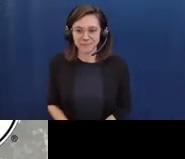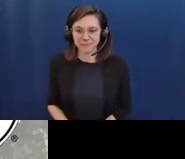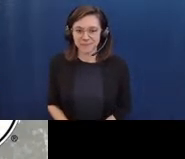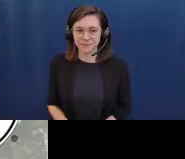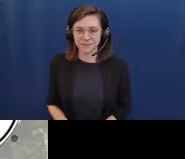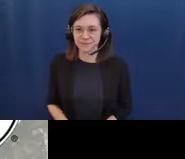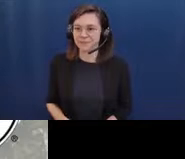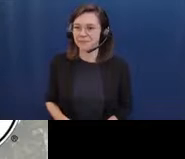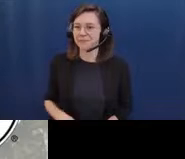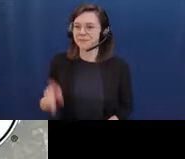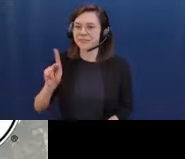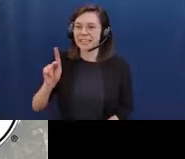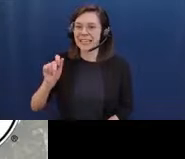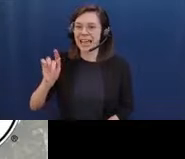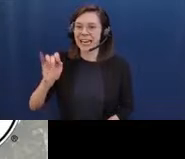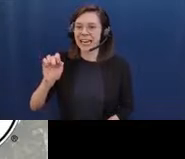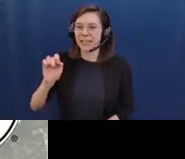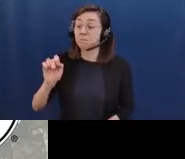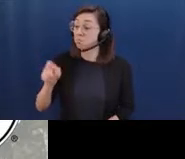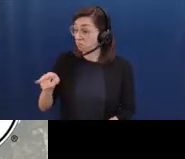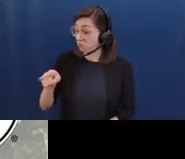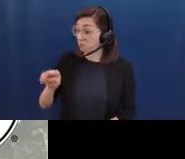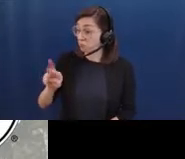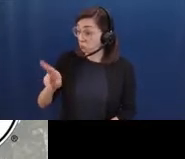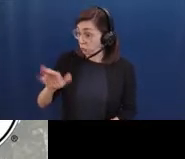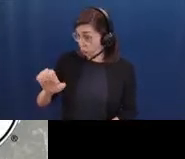Bruce, you're next.